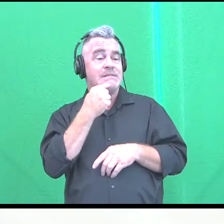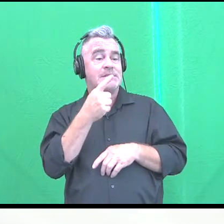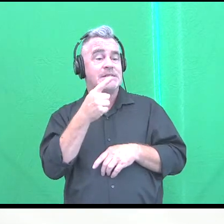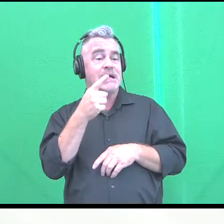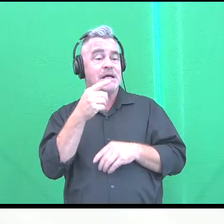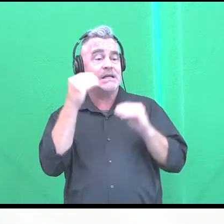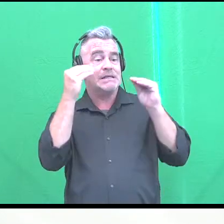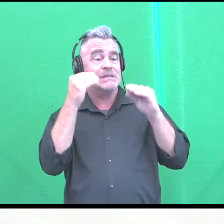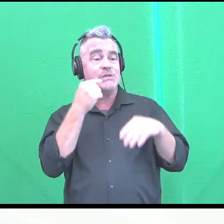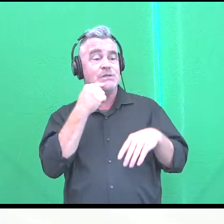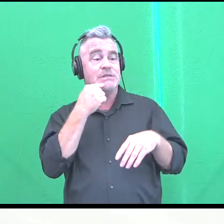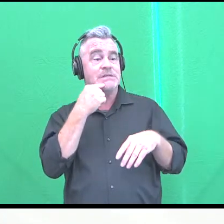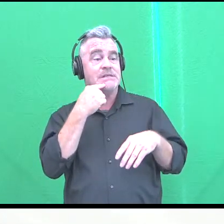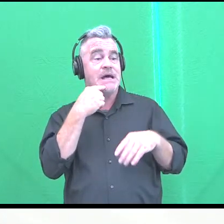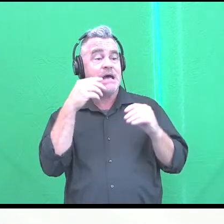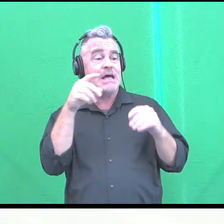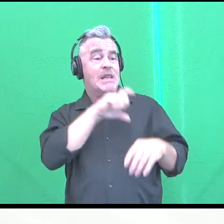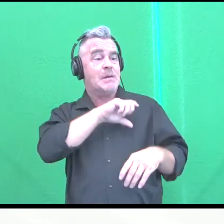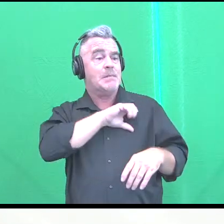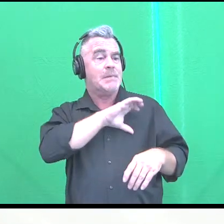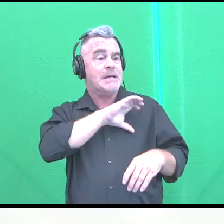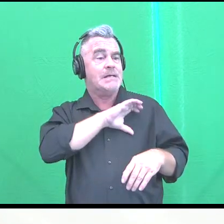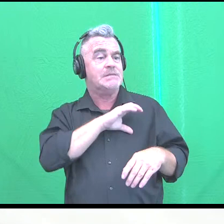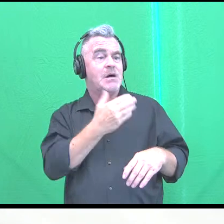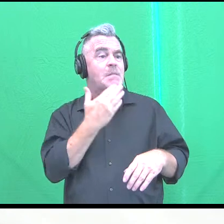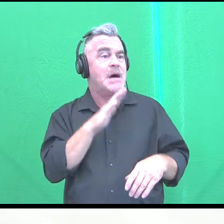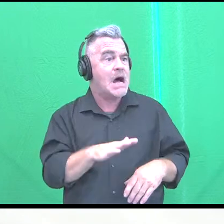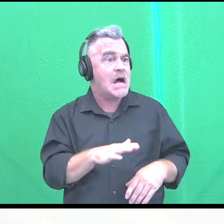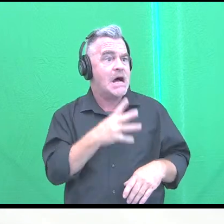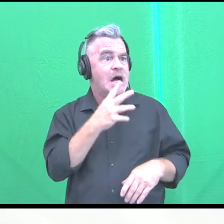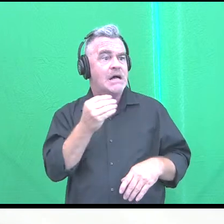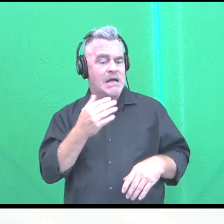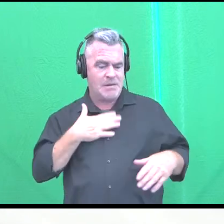bad. And they're also questioning their skin color.